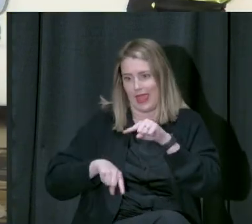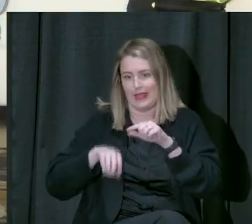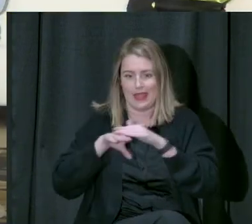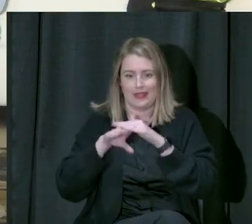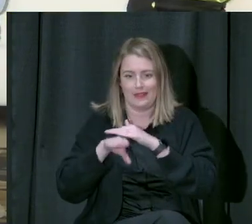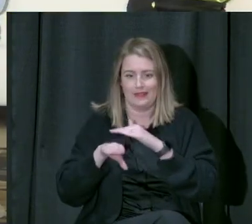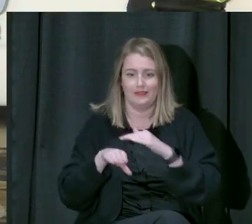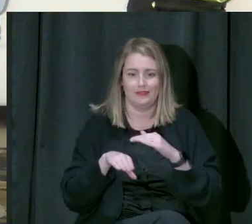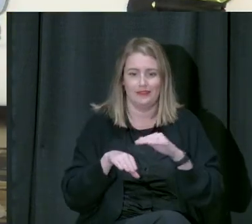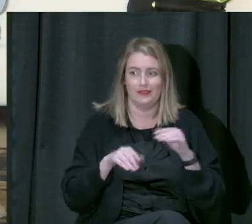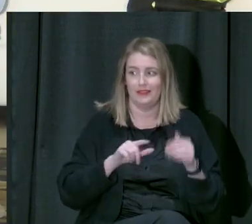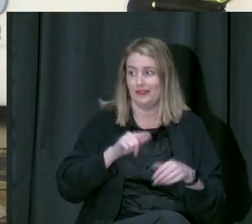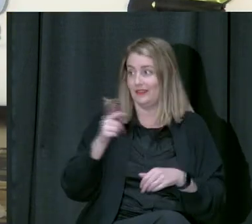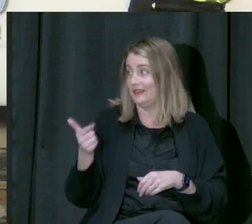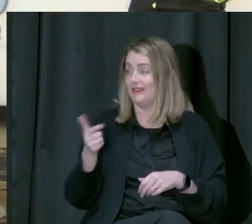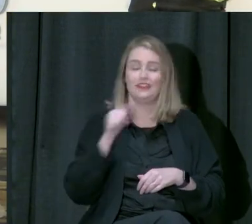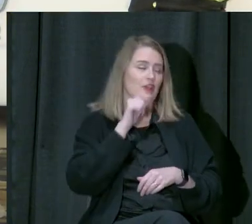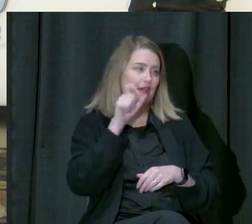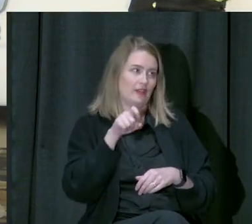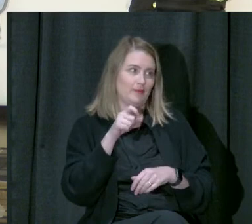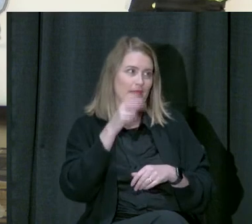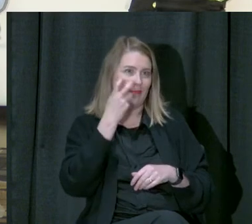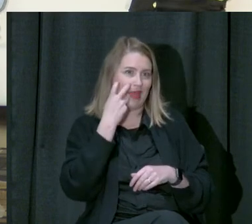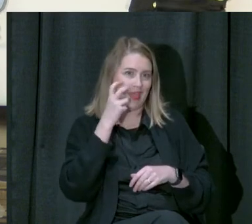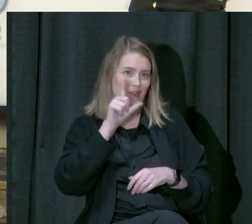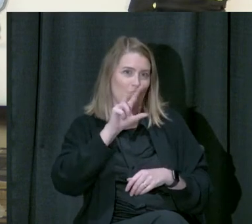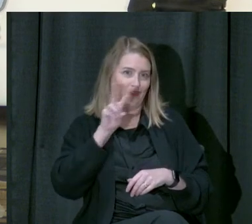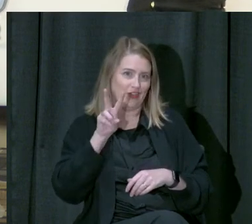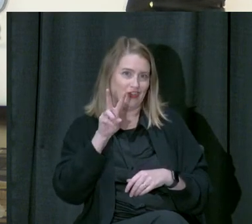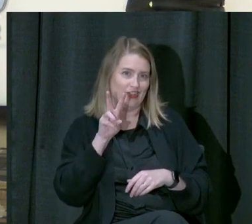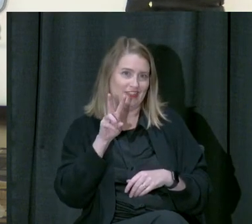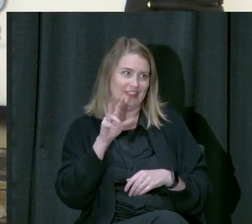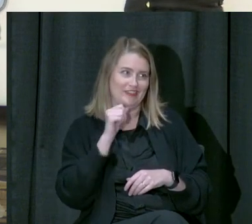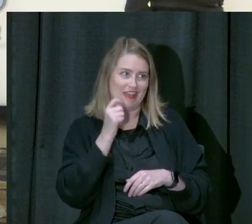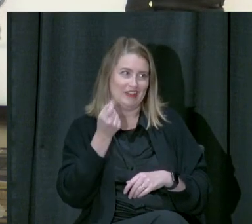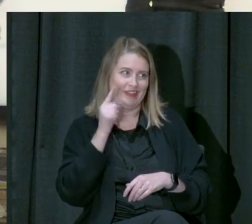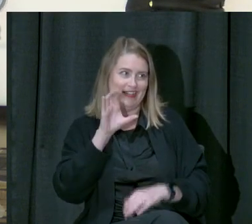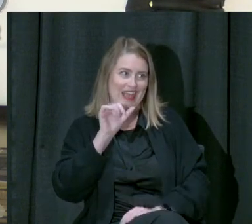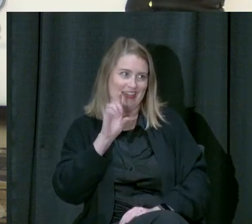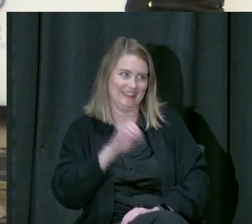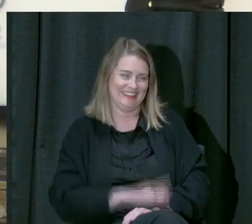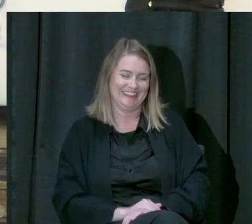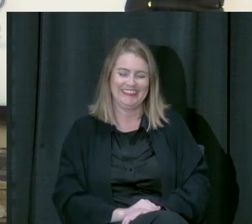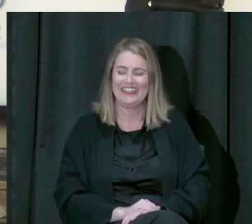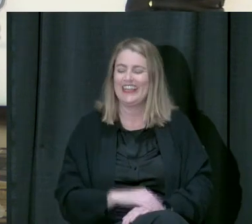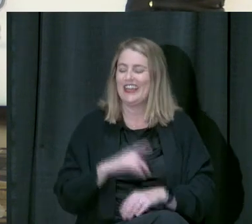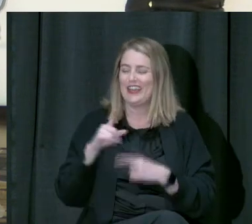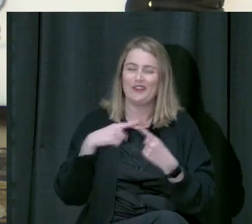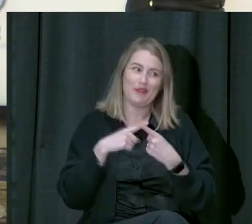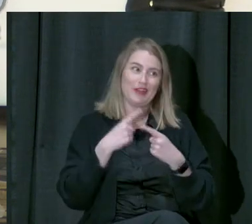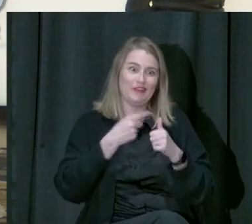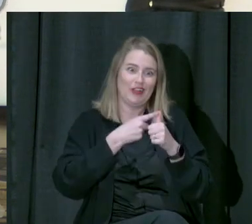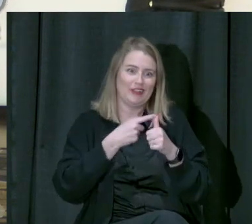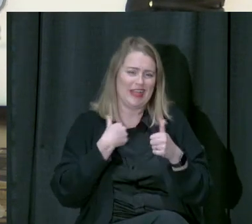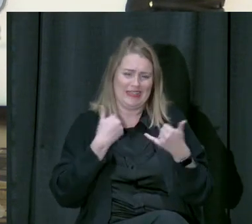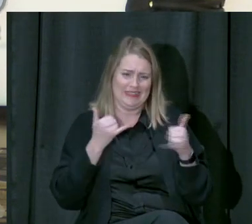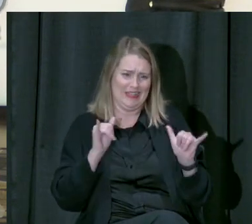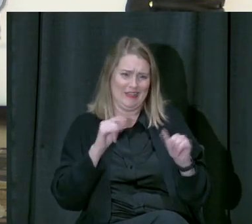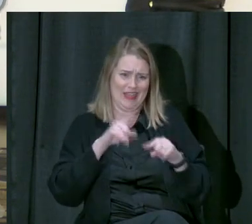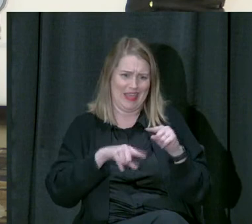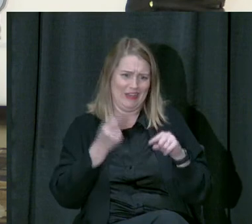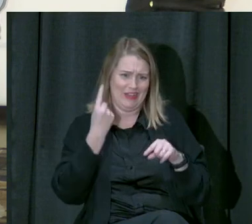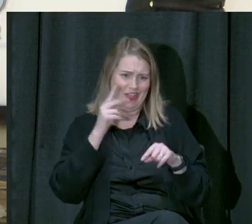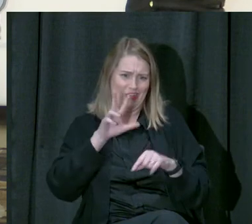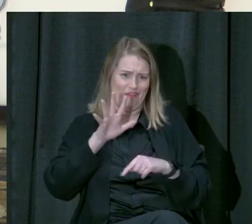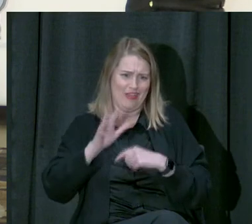blind or low vision not to understand WCAG. I agree. I agree there. I was there when we first created the first document. I'm still trying to understand it, right?